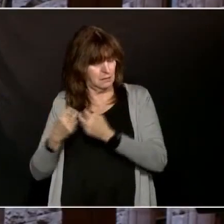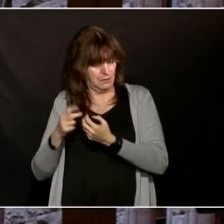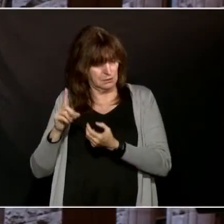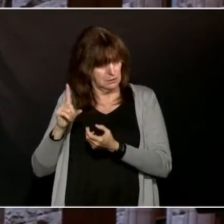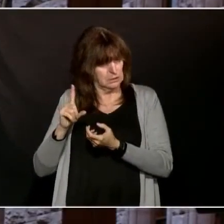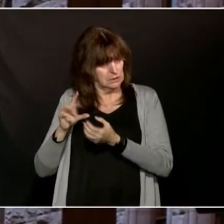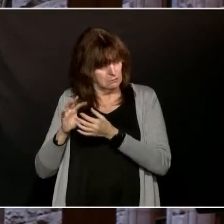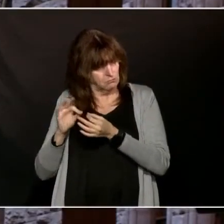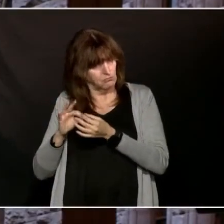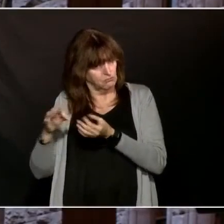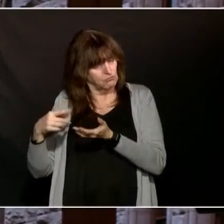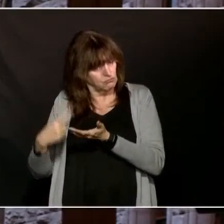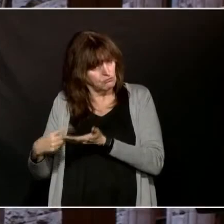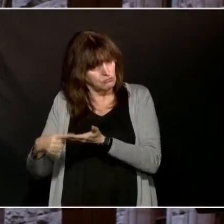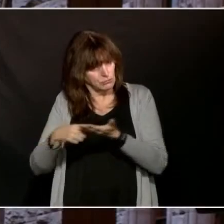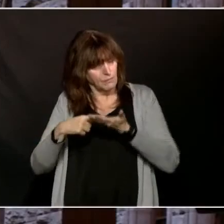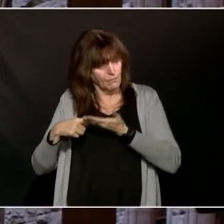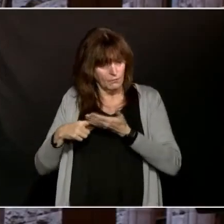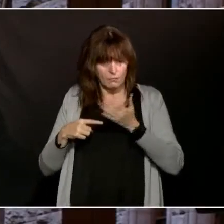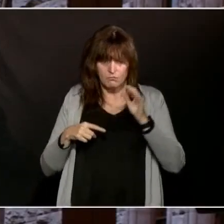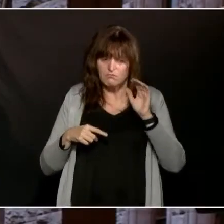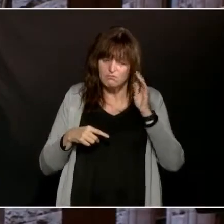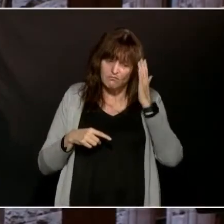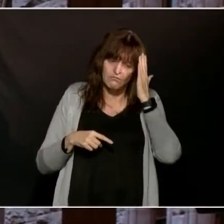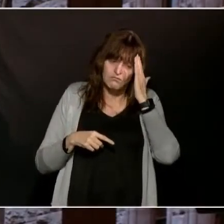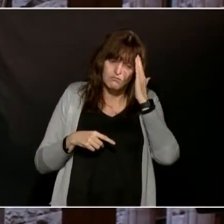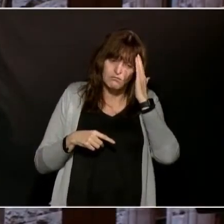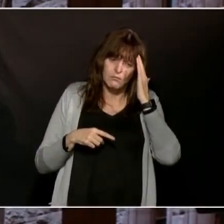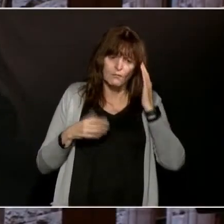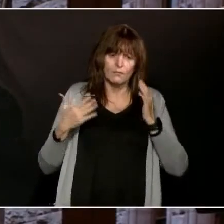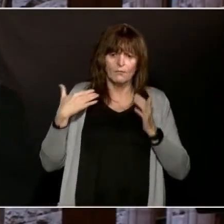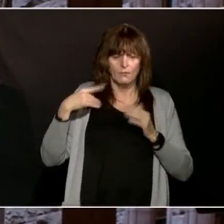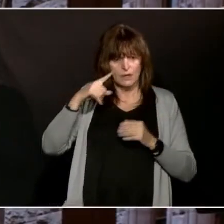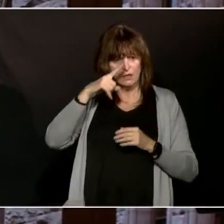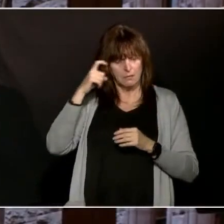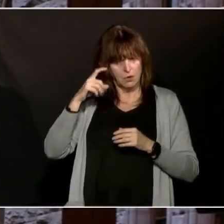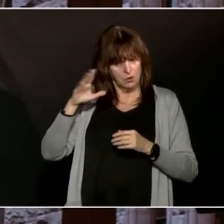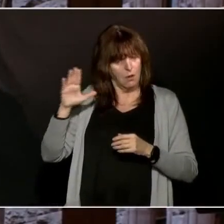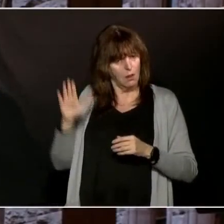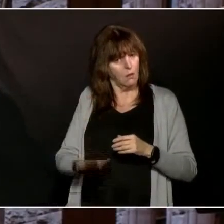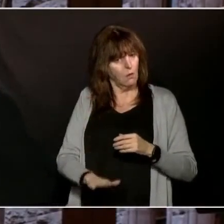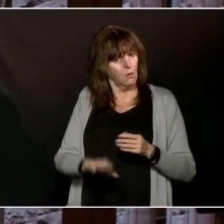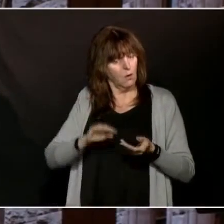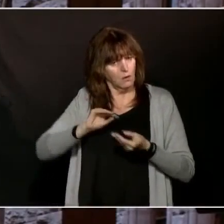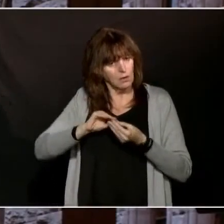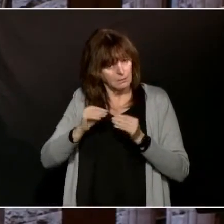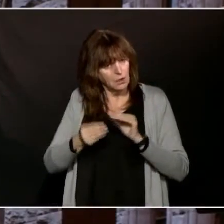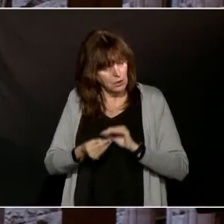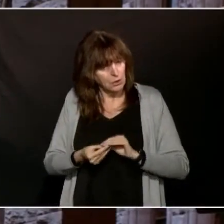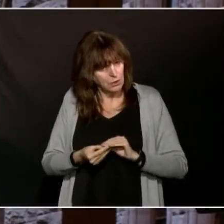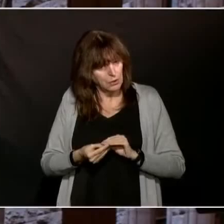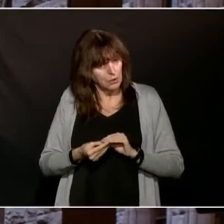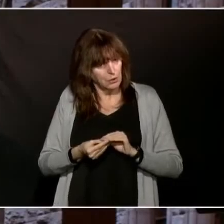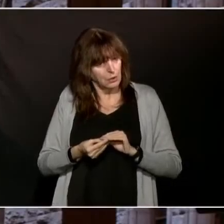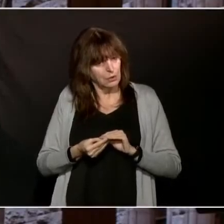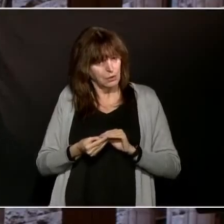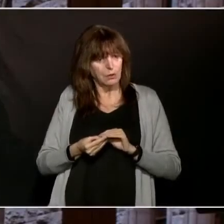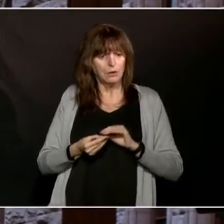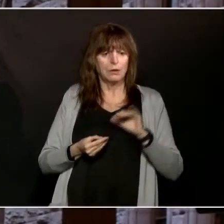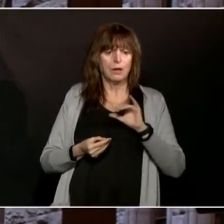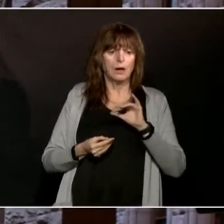did go down to very low numbers in our summer. We've known that some of our other viruses seem to have a seasonal